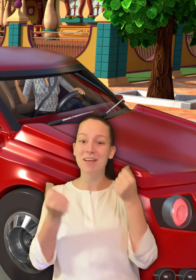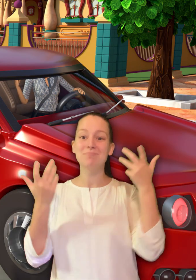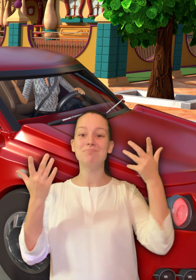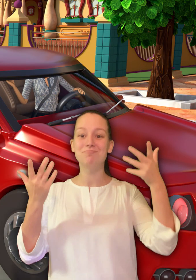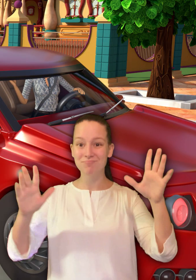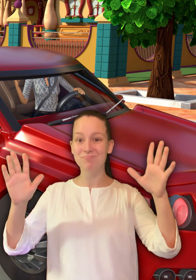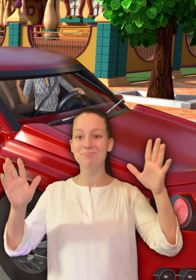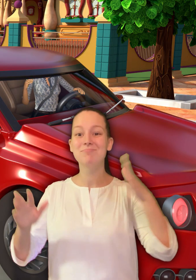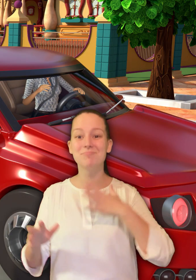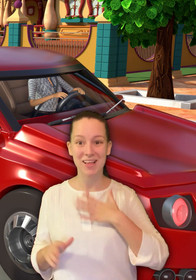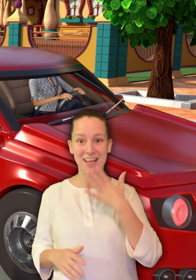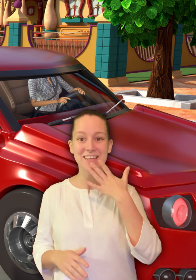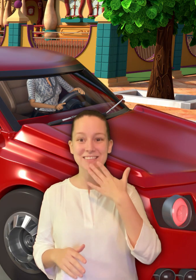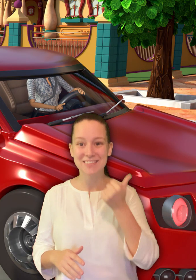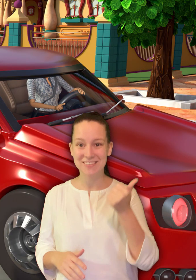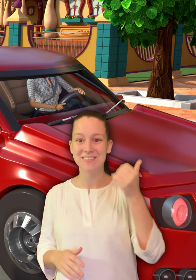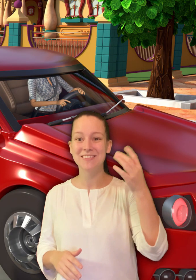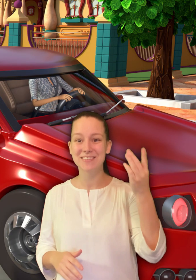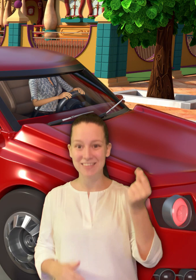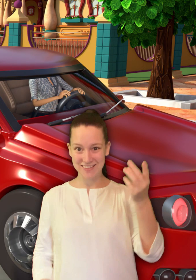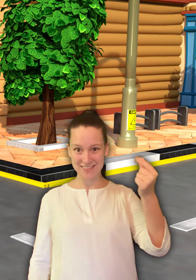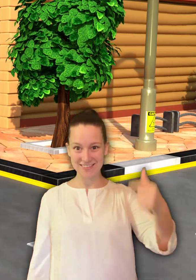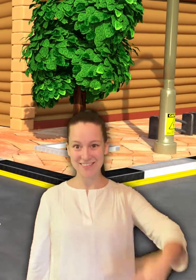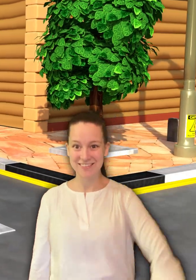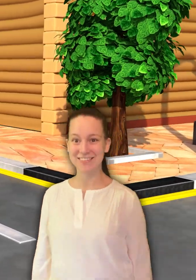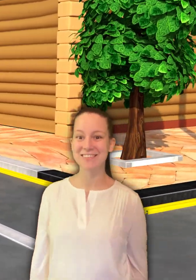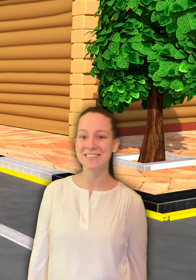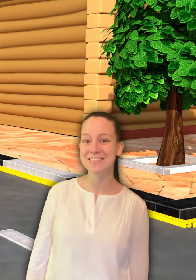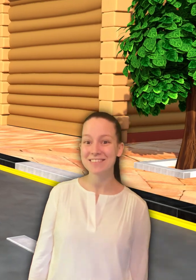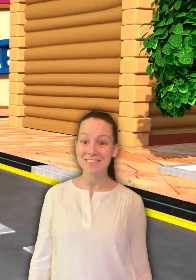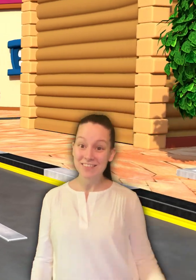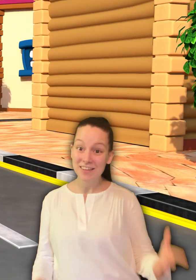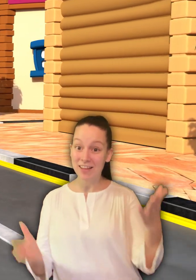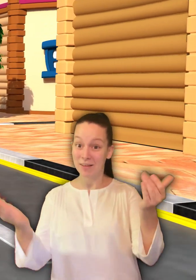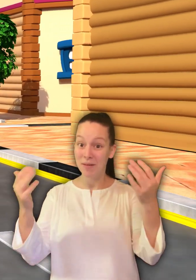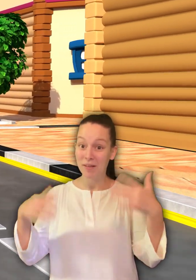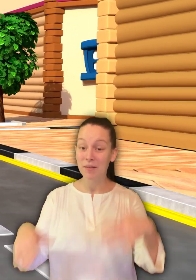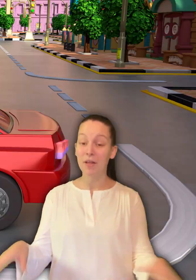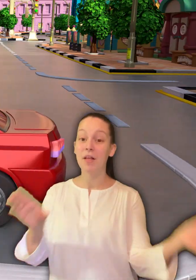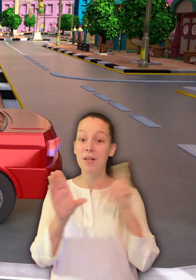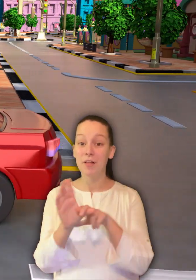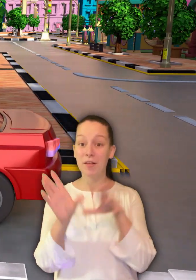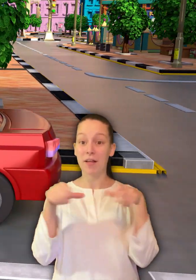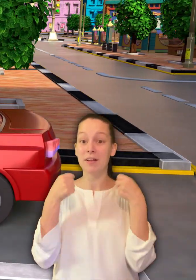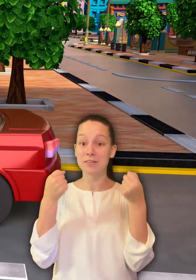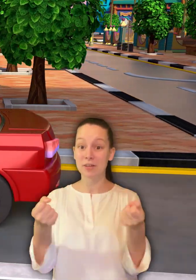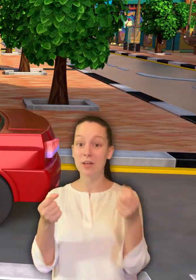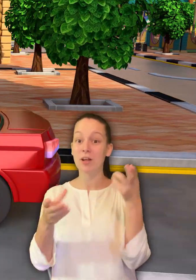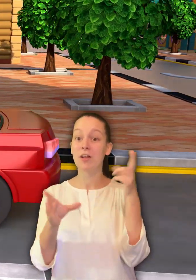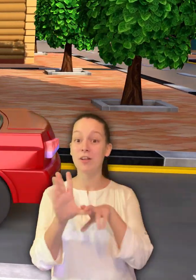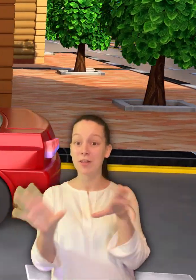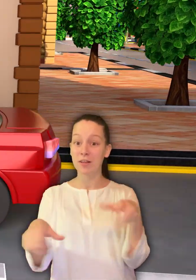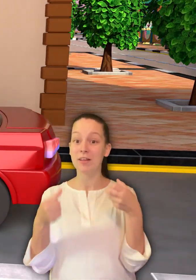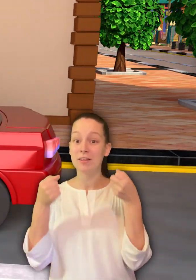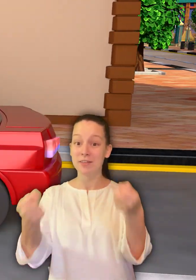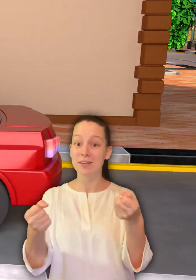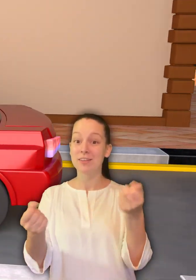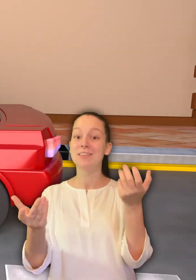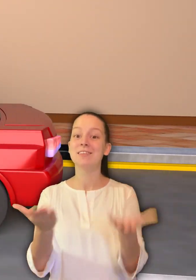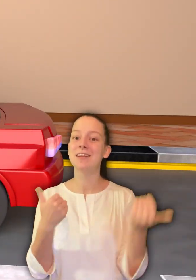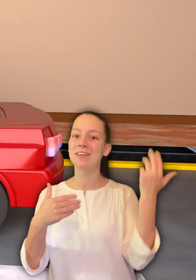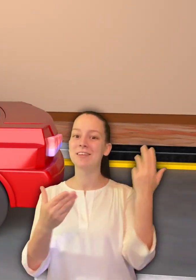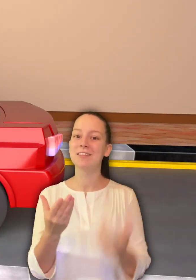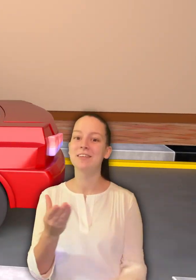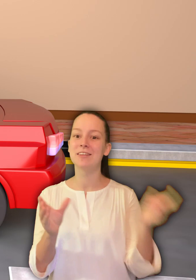it will only take a set my sweet puppy off we go to ride our car ride